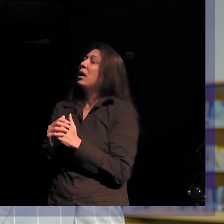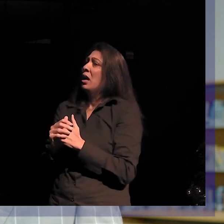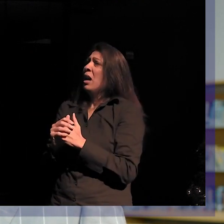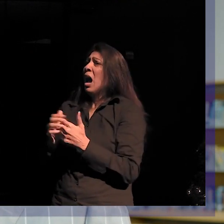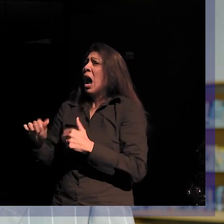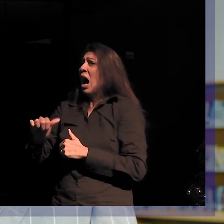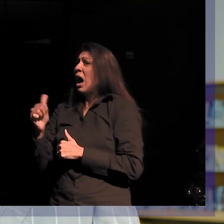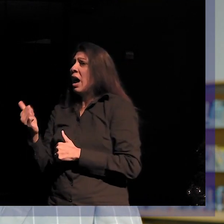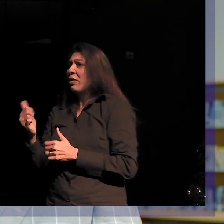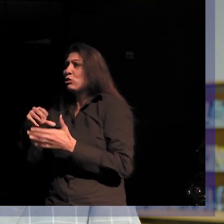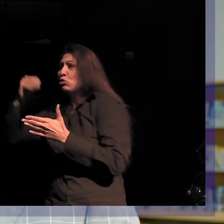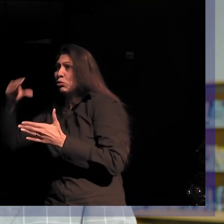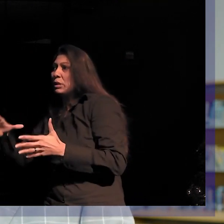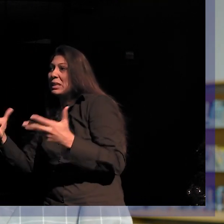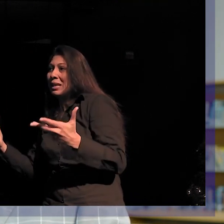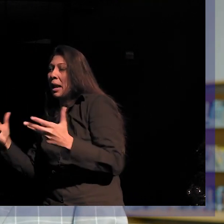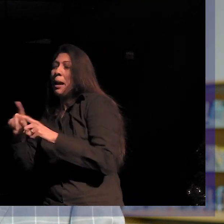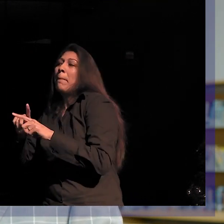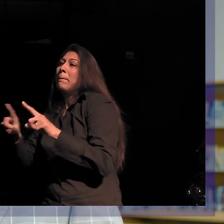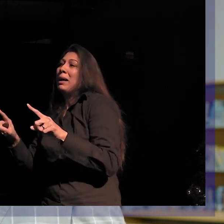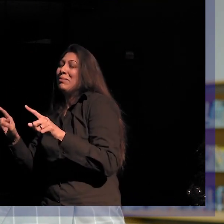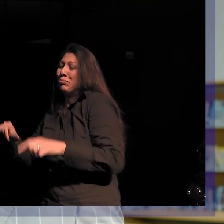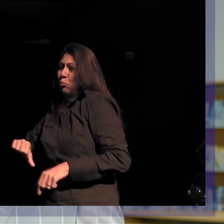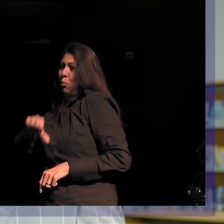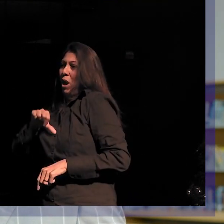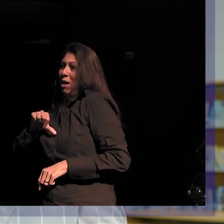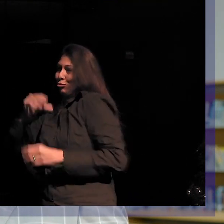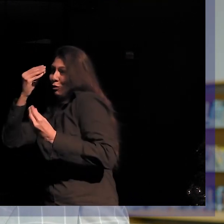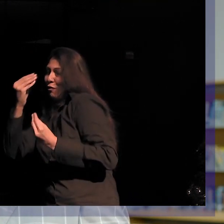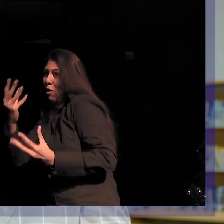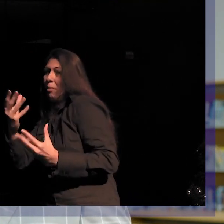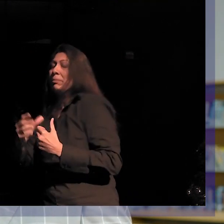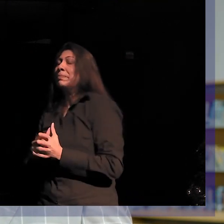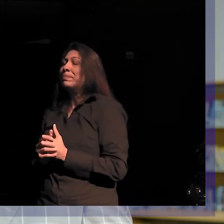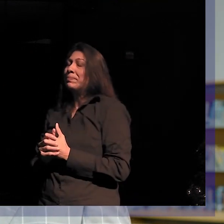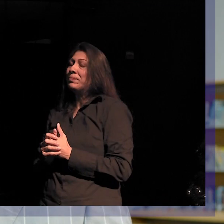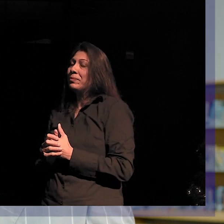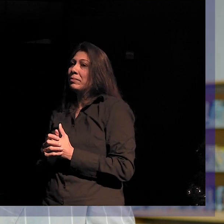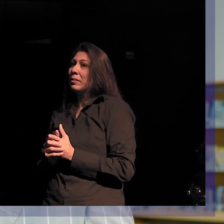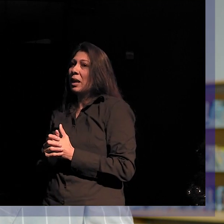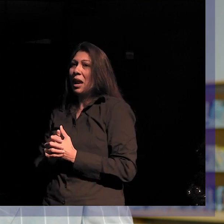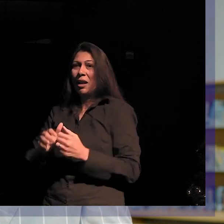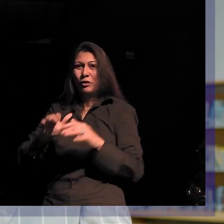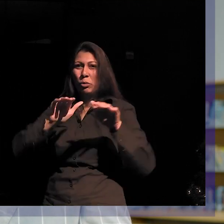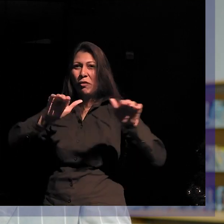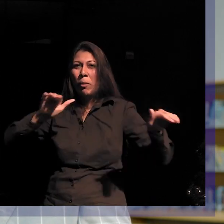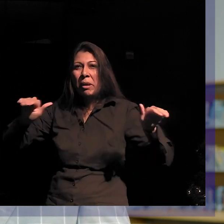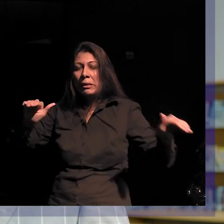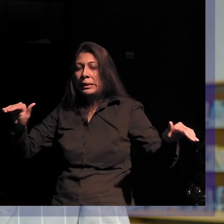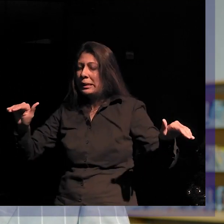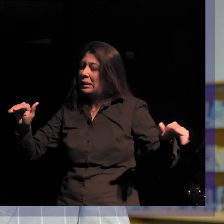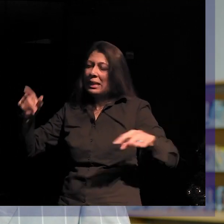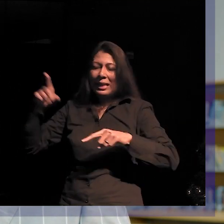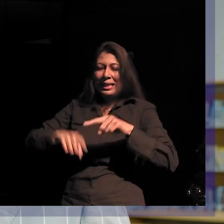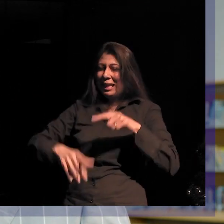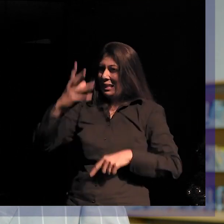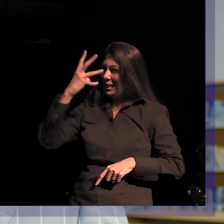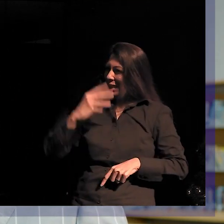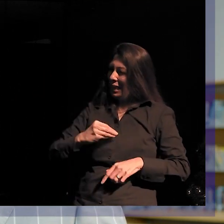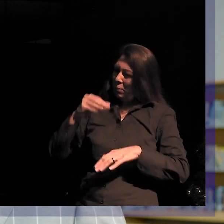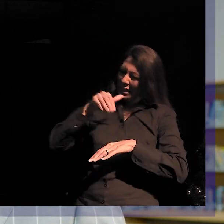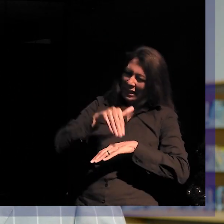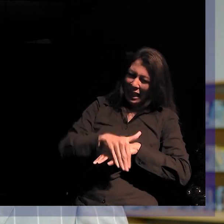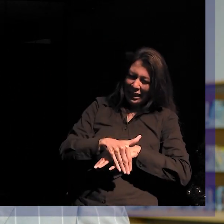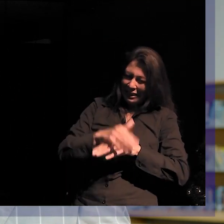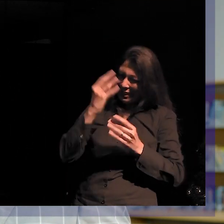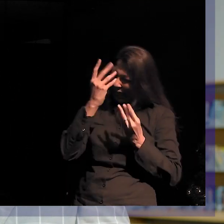just are too proud. And I have to tell you that it keeps me up at night thinking about there are kids